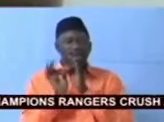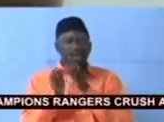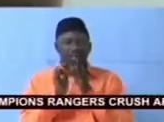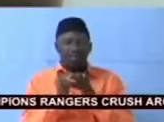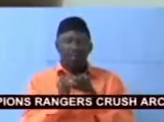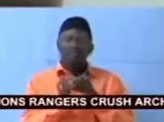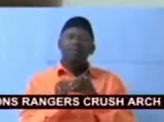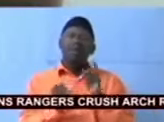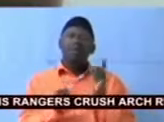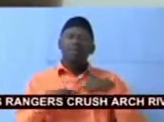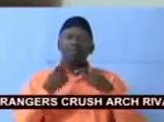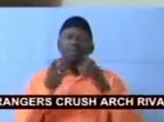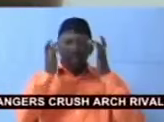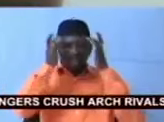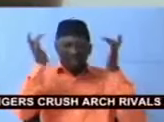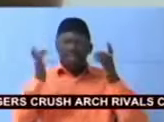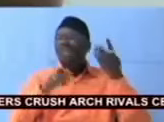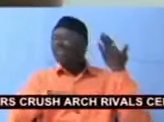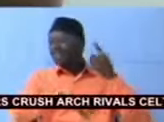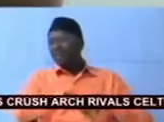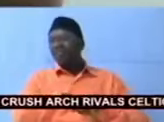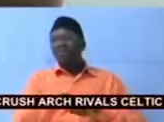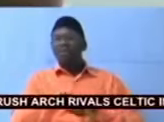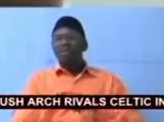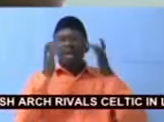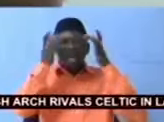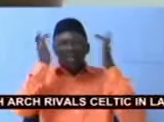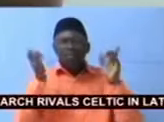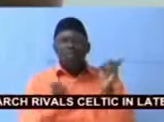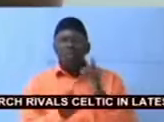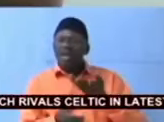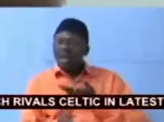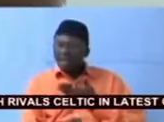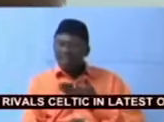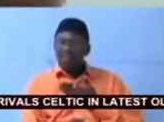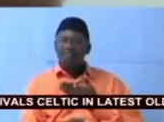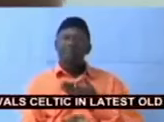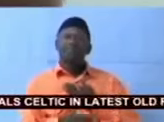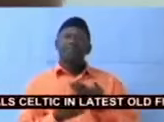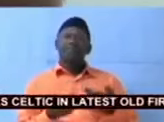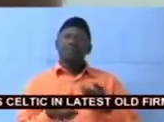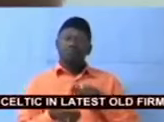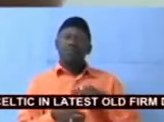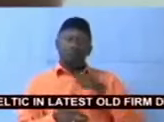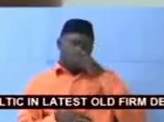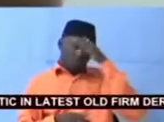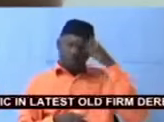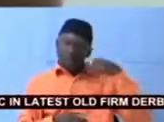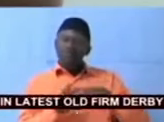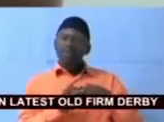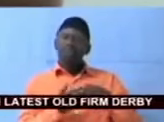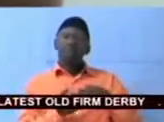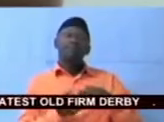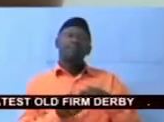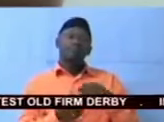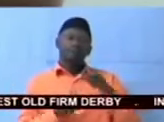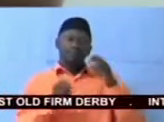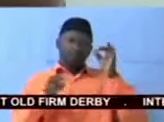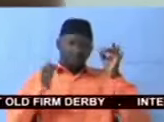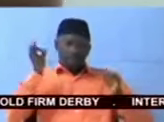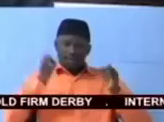appointed a magistrate? Di nga wax muna wax commission bi naka nga daan li gisee sa liggey jamono biñ la jëlé pour nga nek